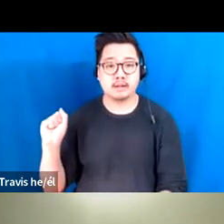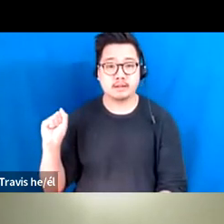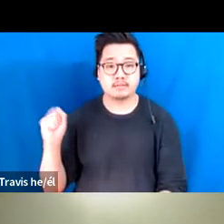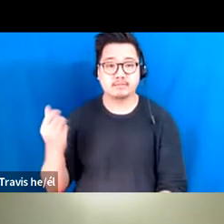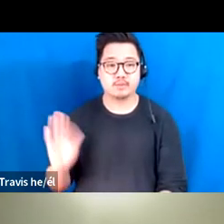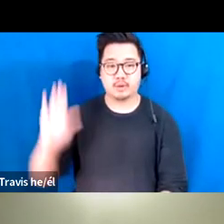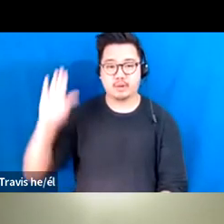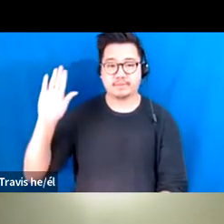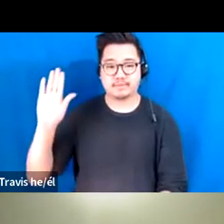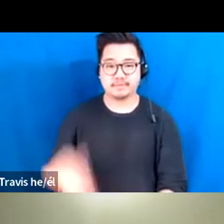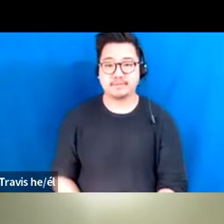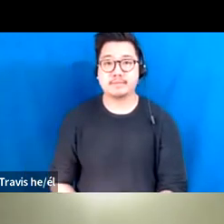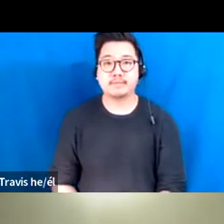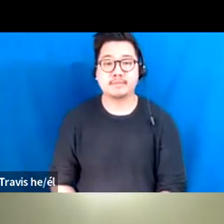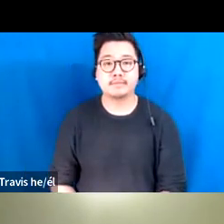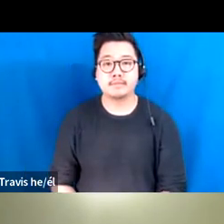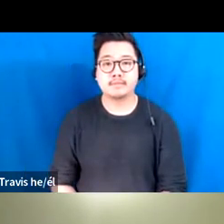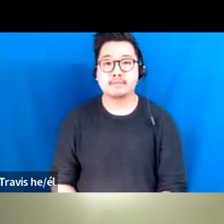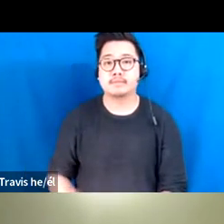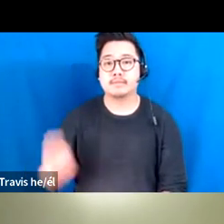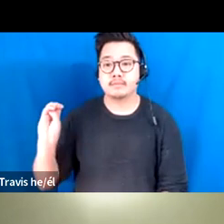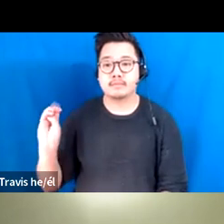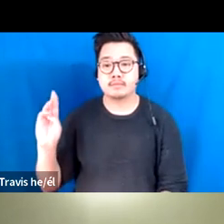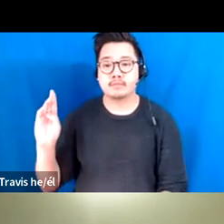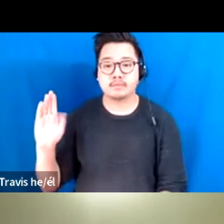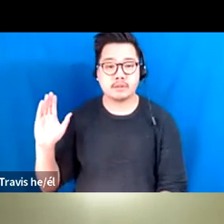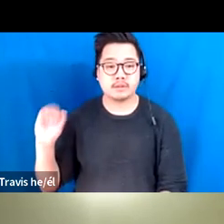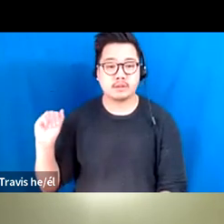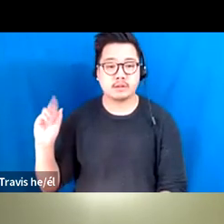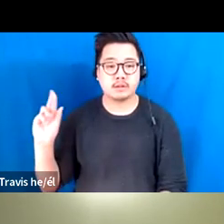present mr cardet hernandez